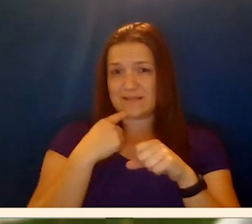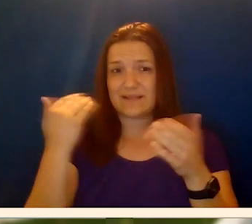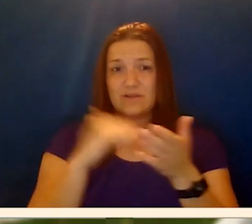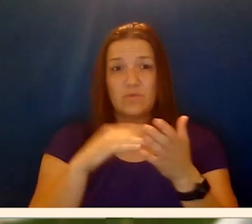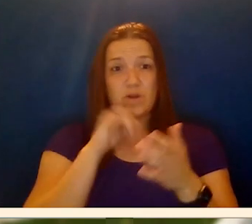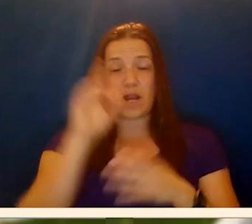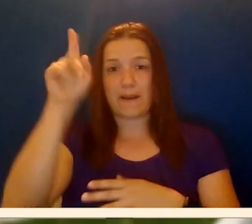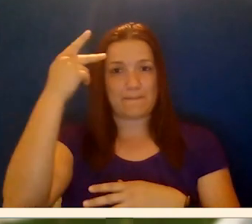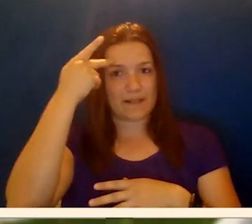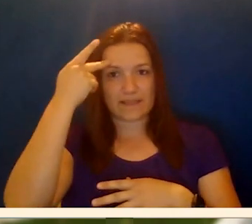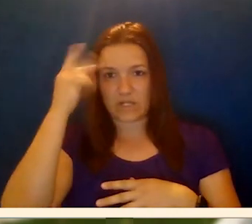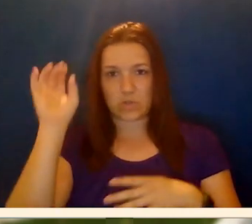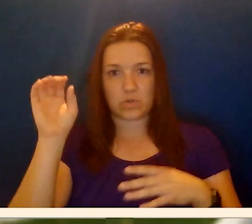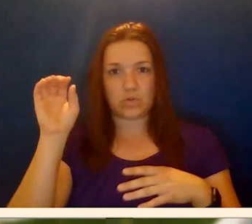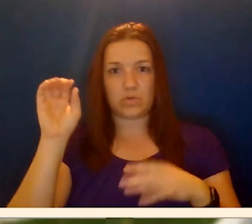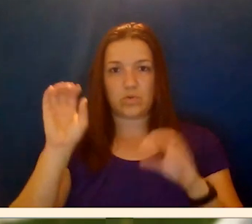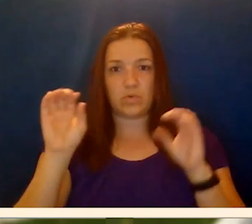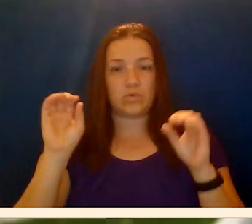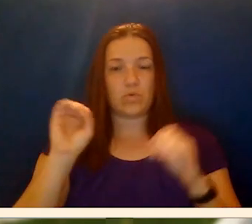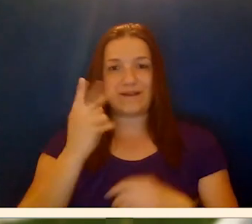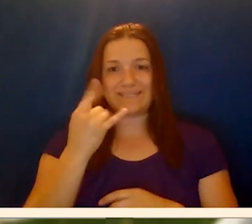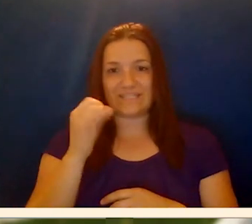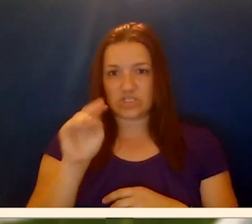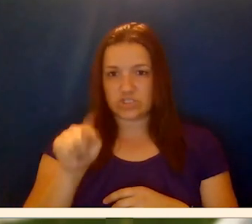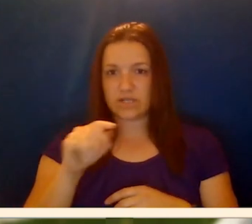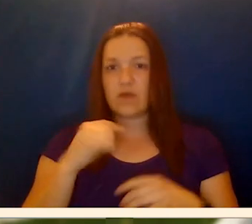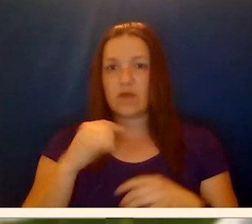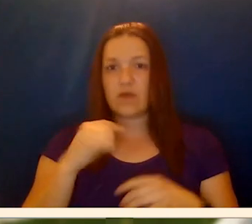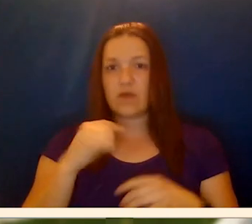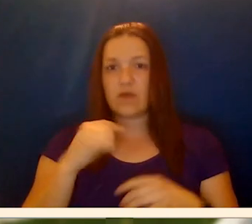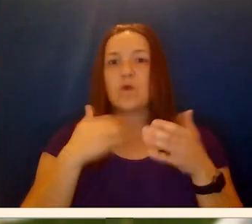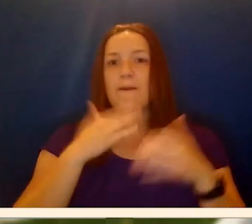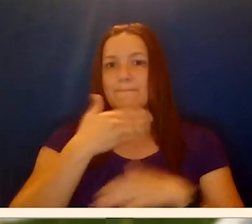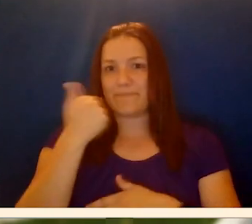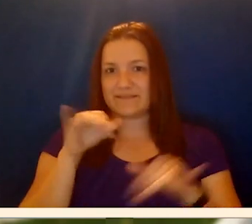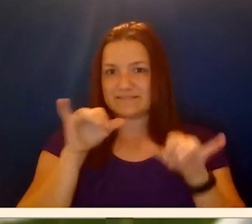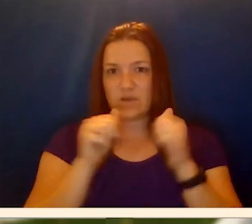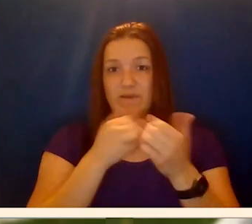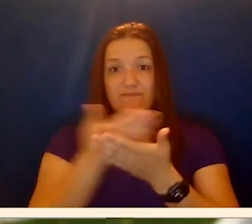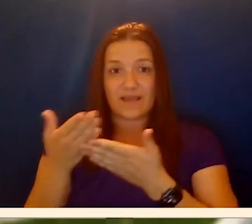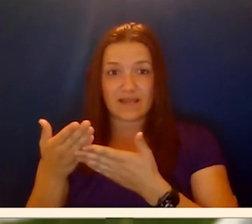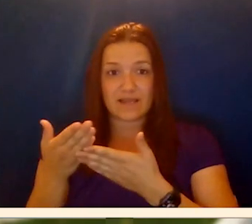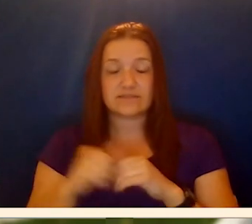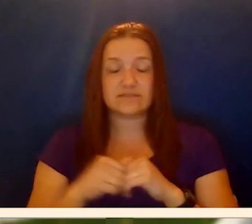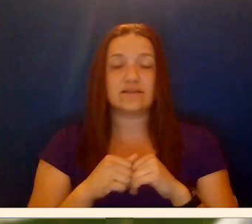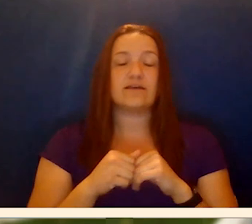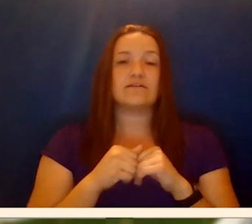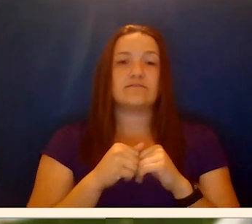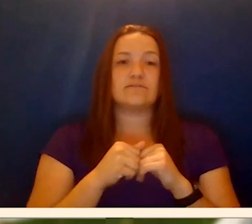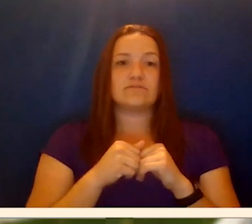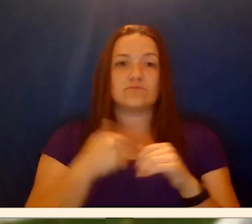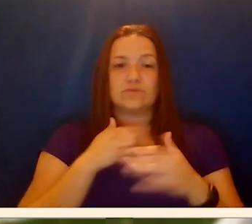not a political organization and we do our best to try to just stay with the facts and stay out of the fray. And so